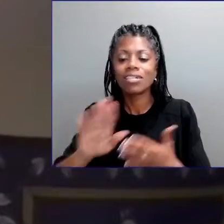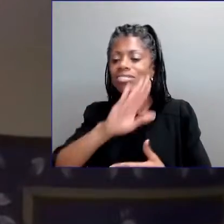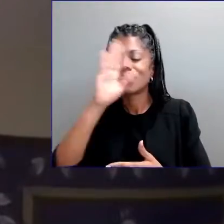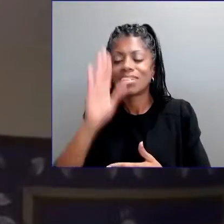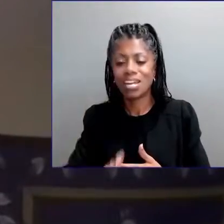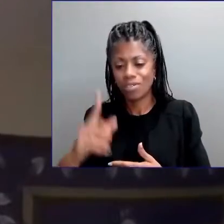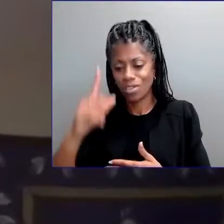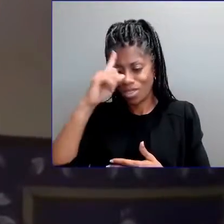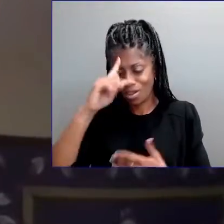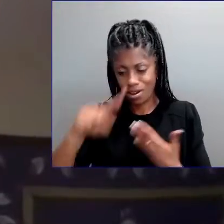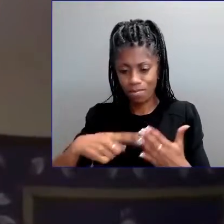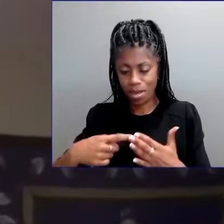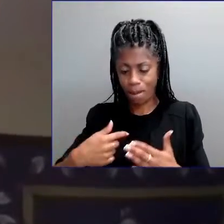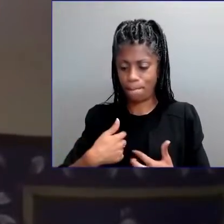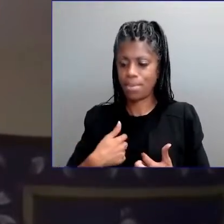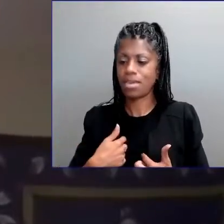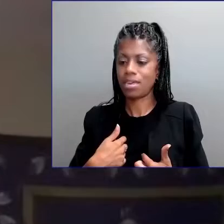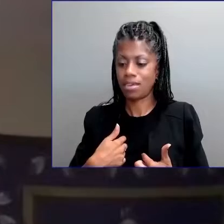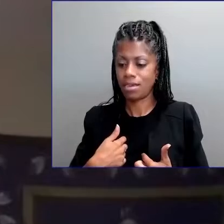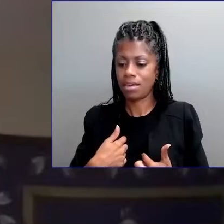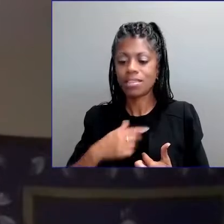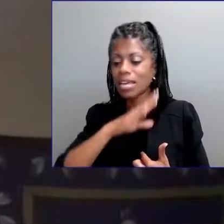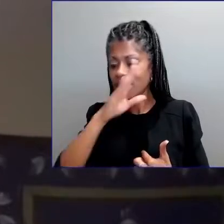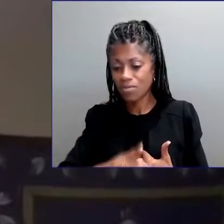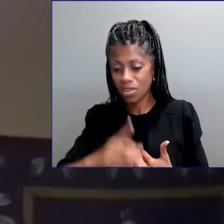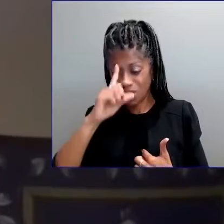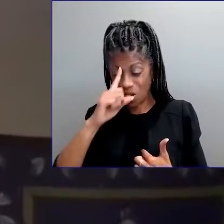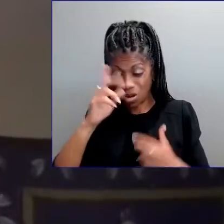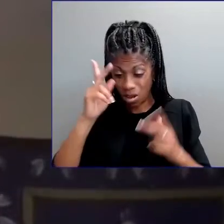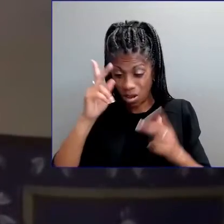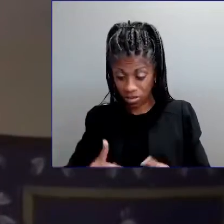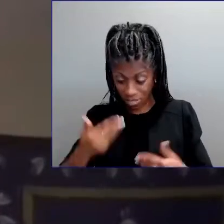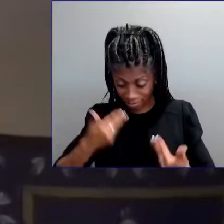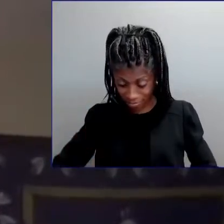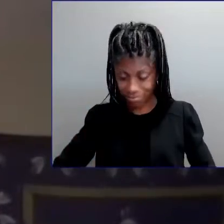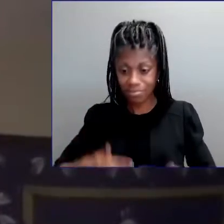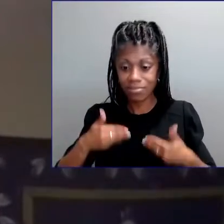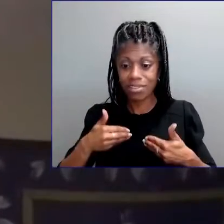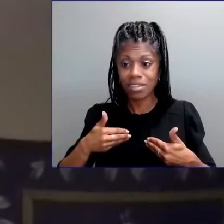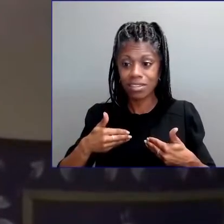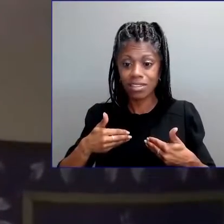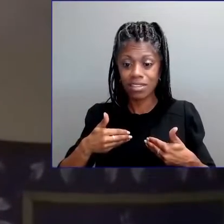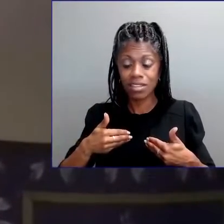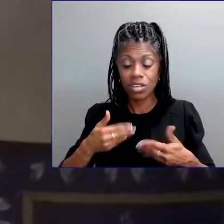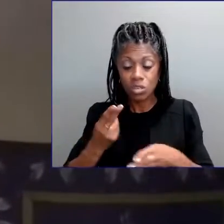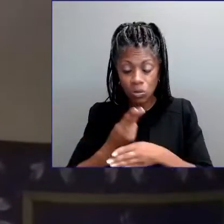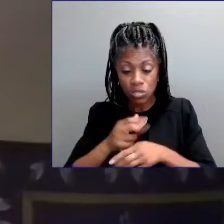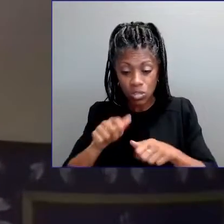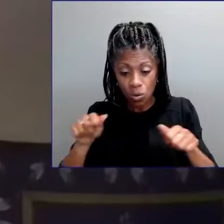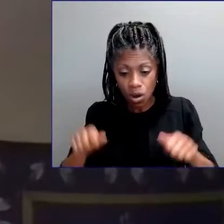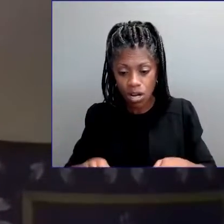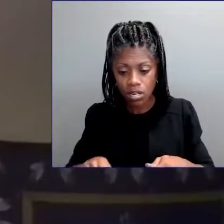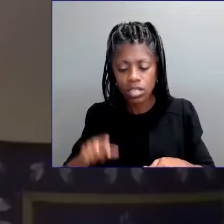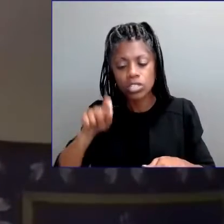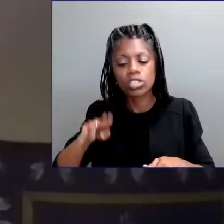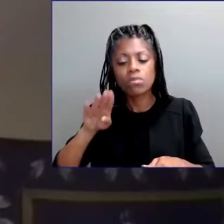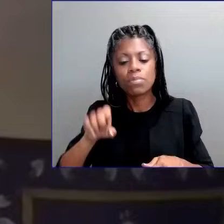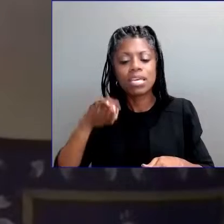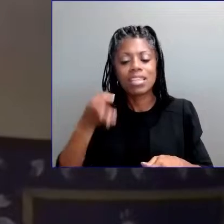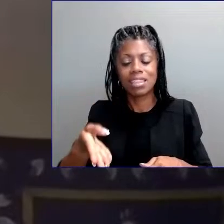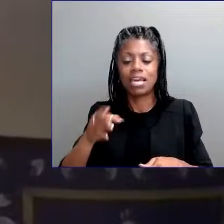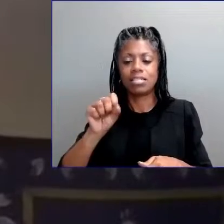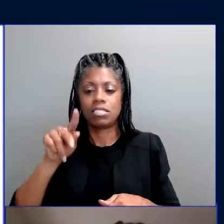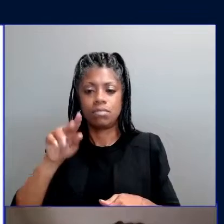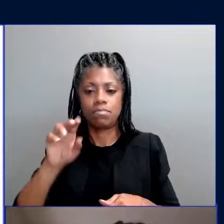person like me could be there in the first place. This is the ideology we push back against when we work to center